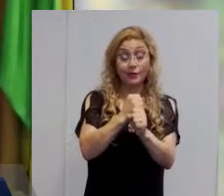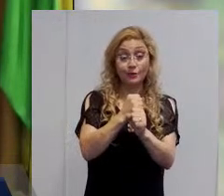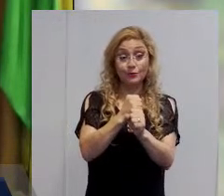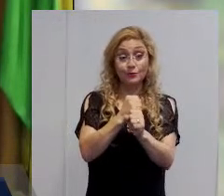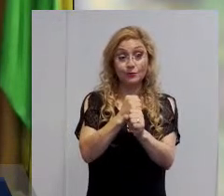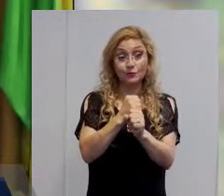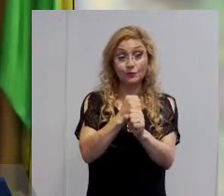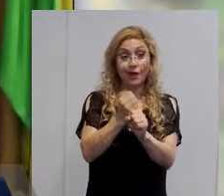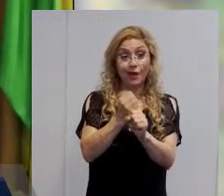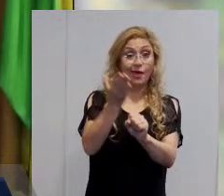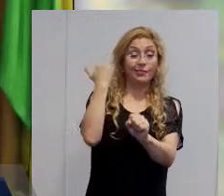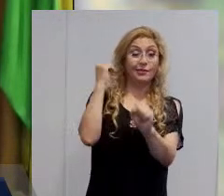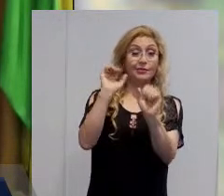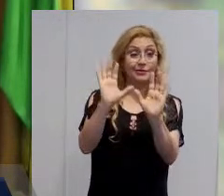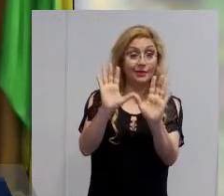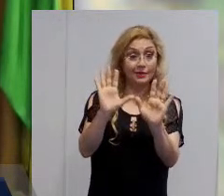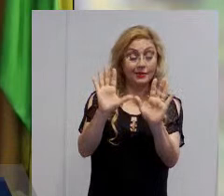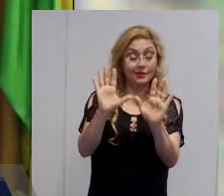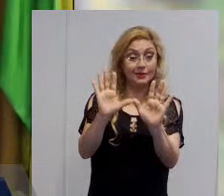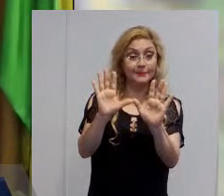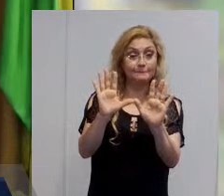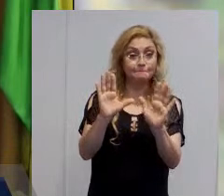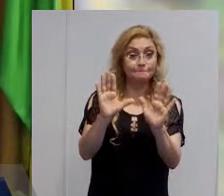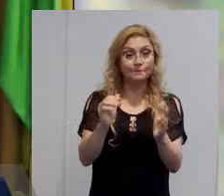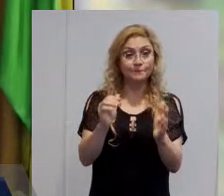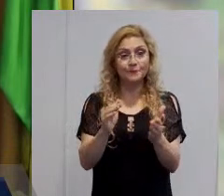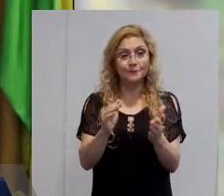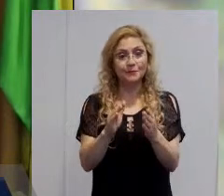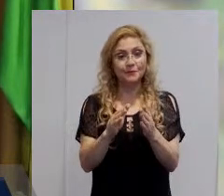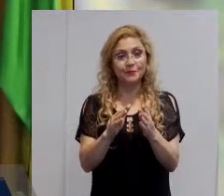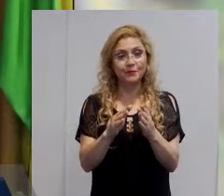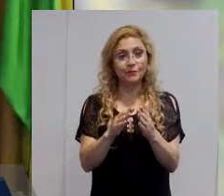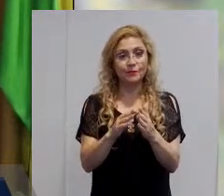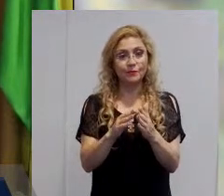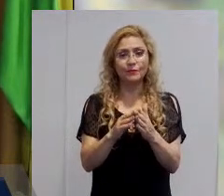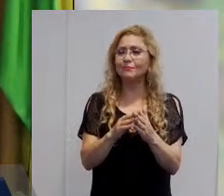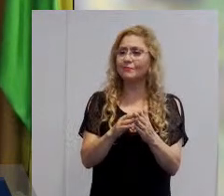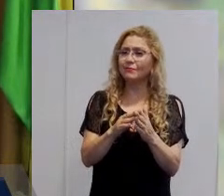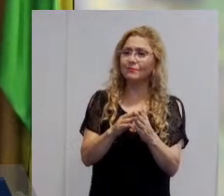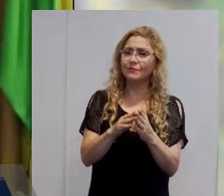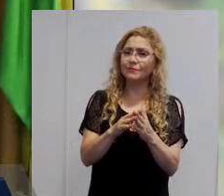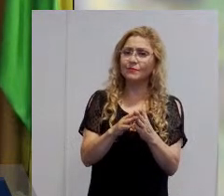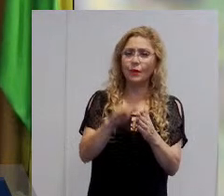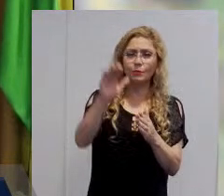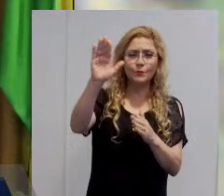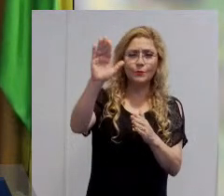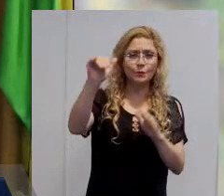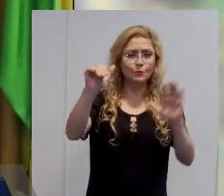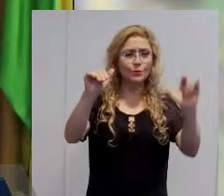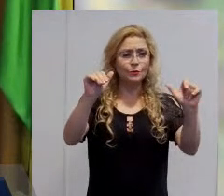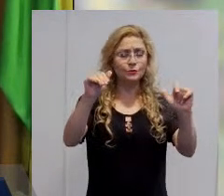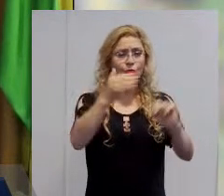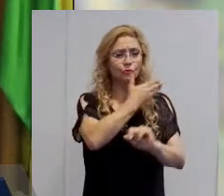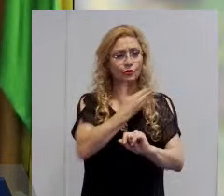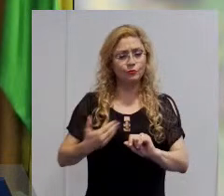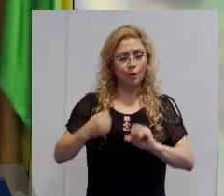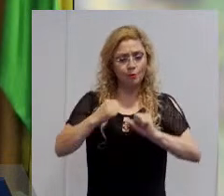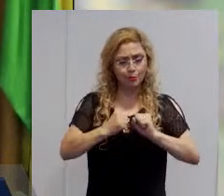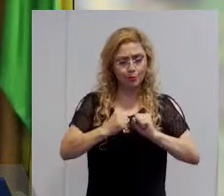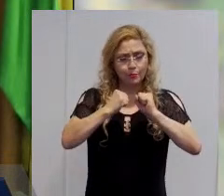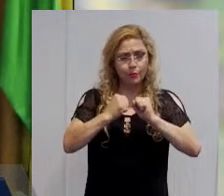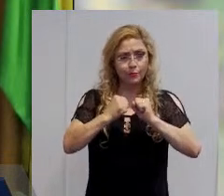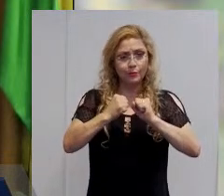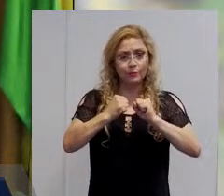4 years after the launching of the decade, we are here to appeal to